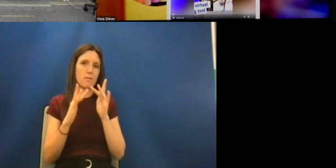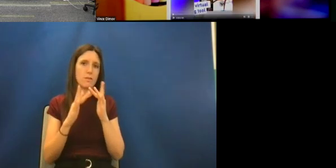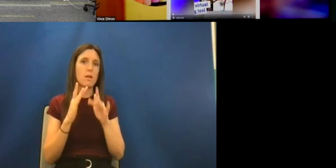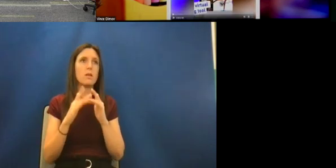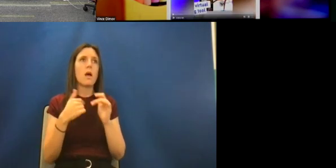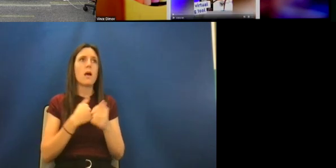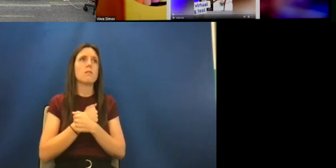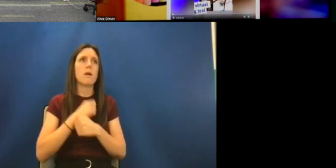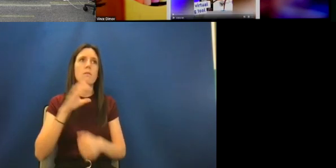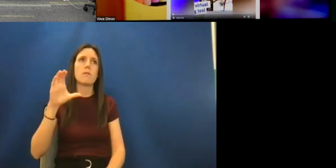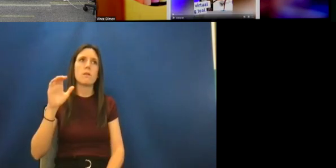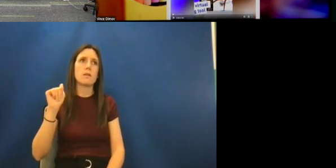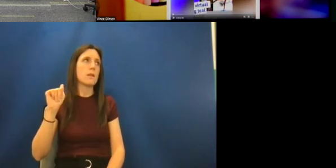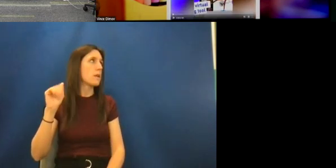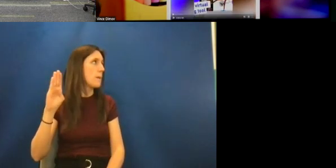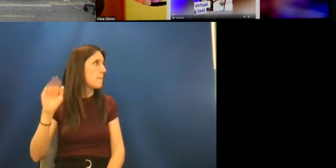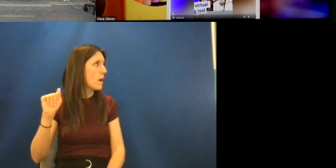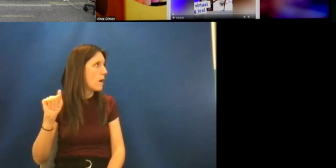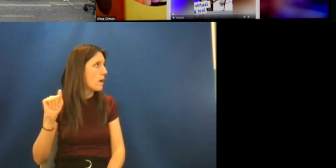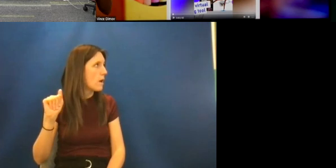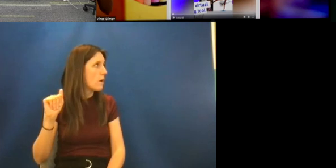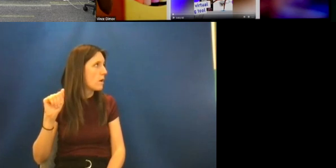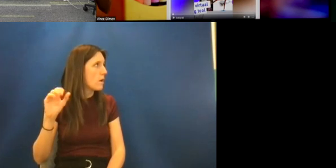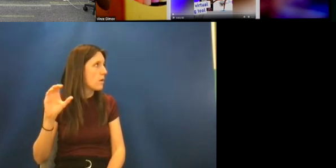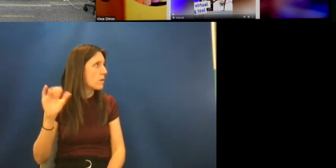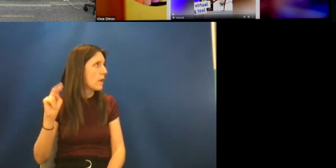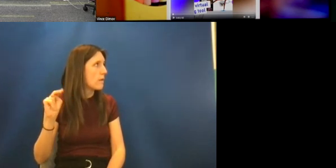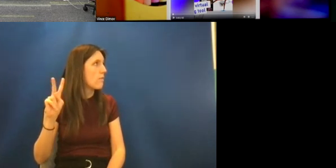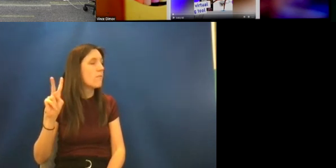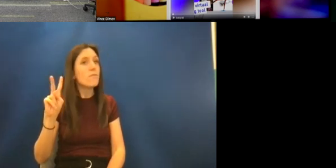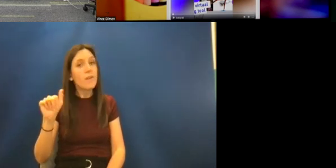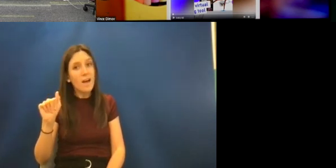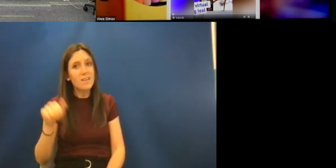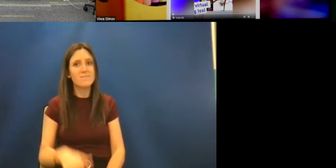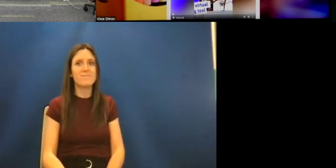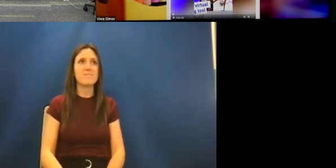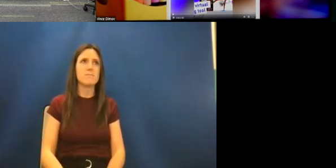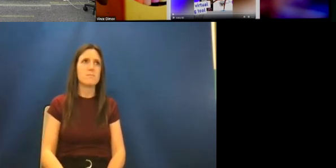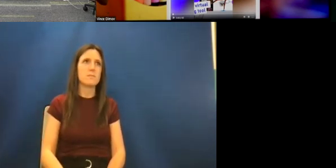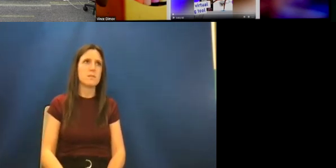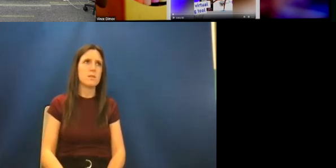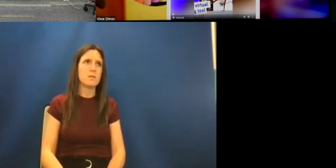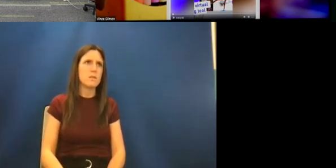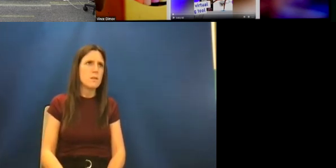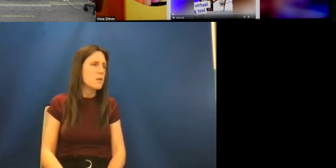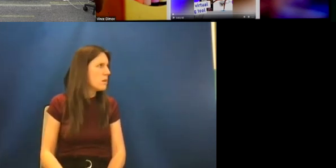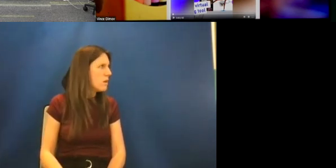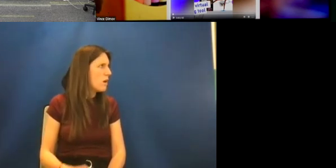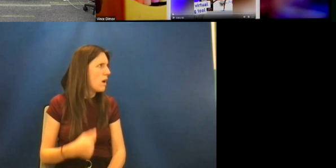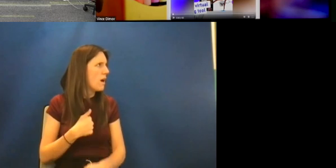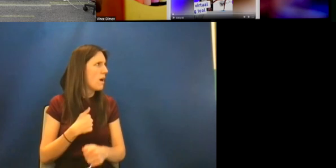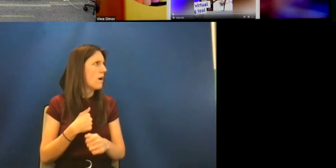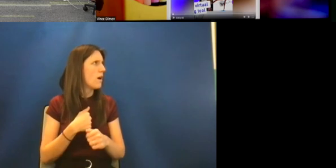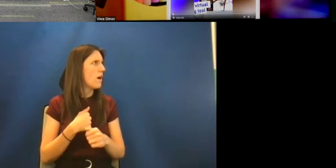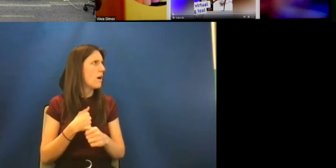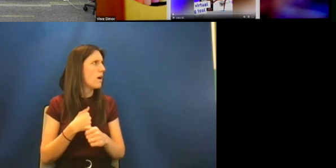Canva. Does anyone use Canva? Yes, I see hands. Okay, so I used to hate Canva. I was introduced to Canva a long time ago and I was